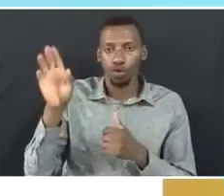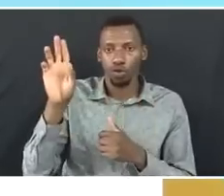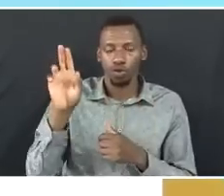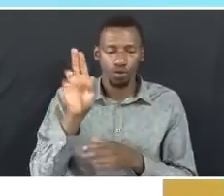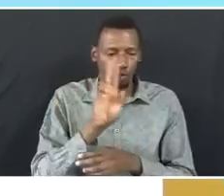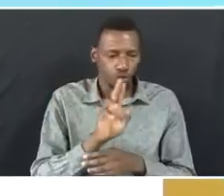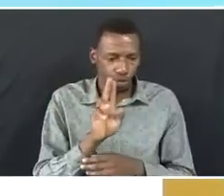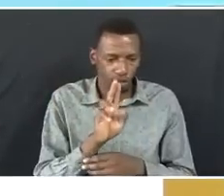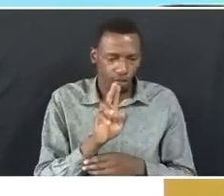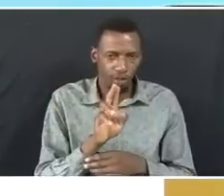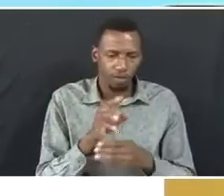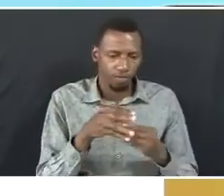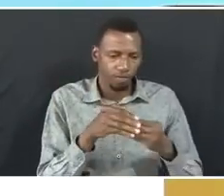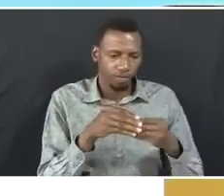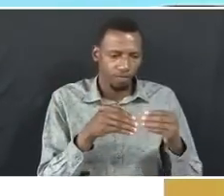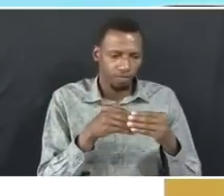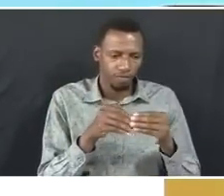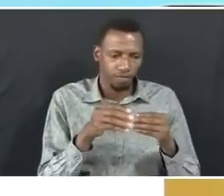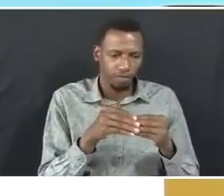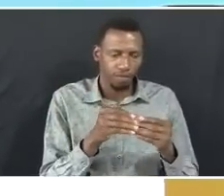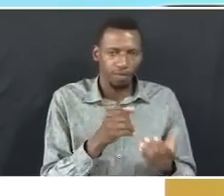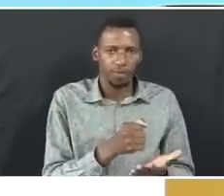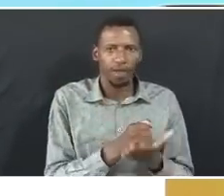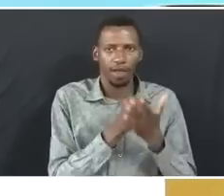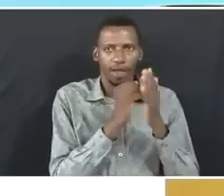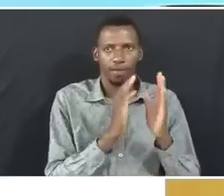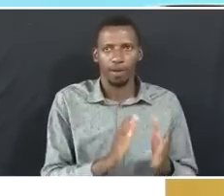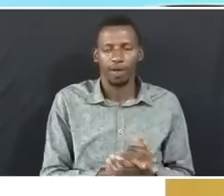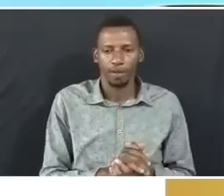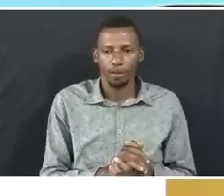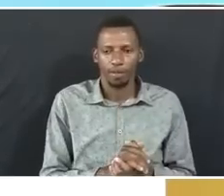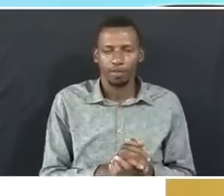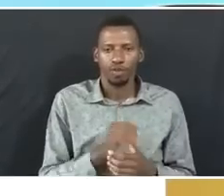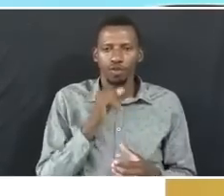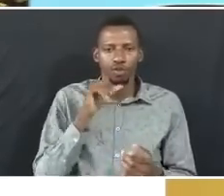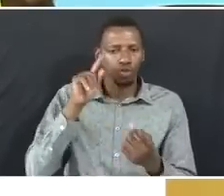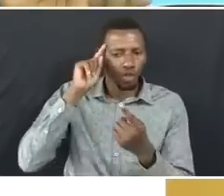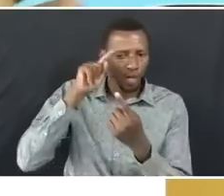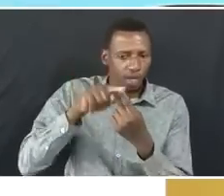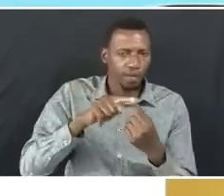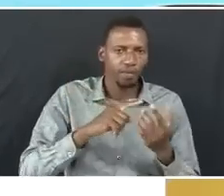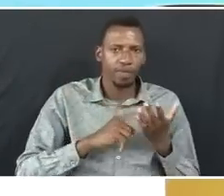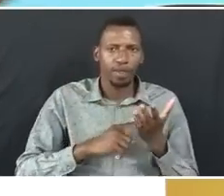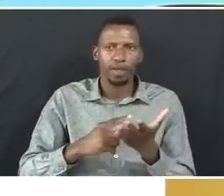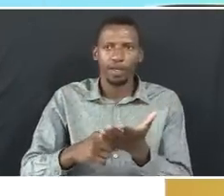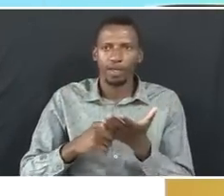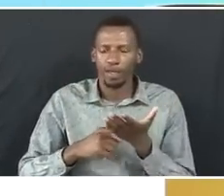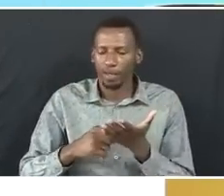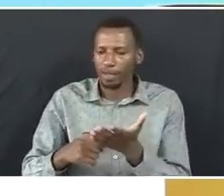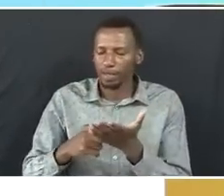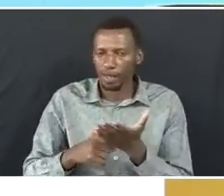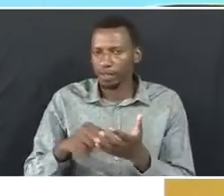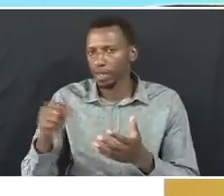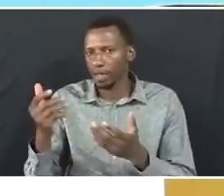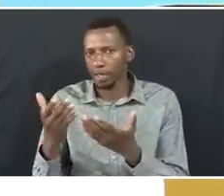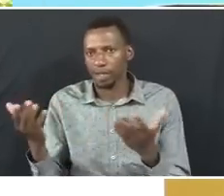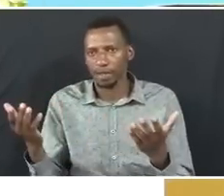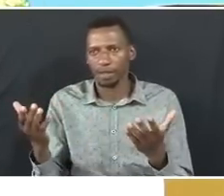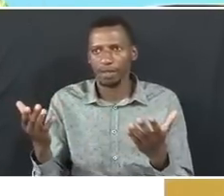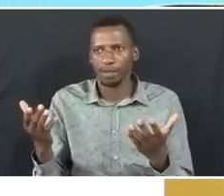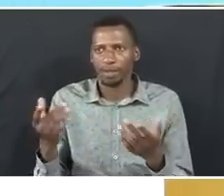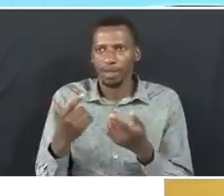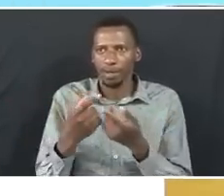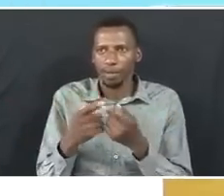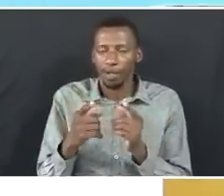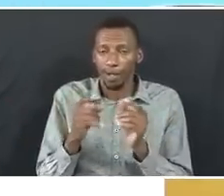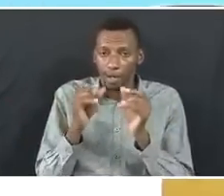helper. I'm not here to discuss other things, but I'm just mentioning them as a by the way. Because